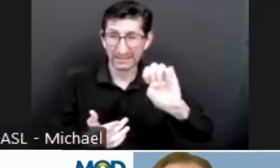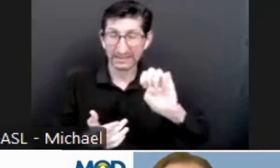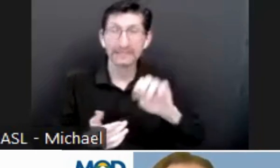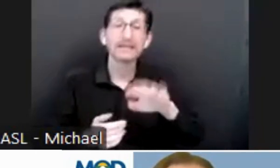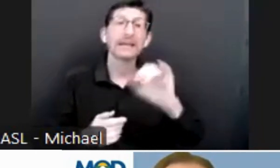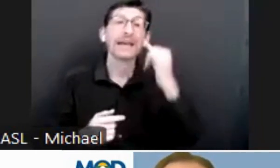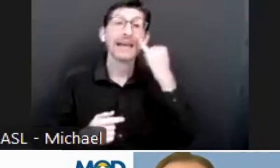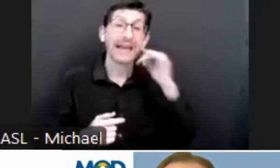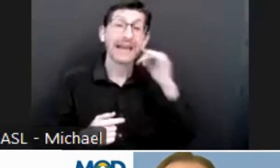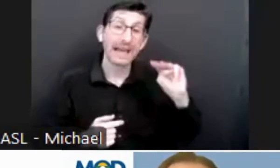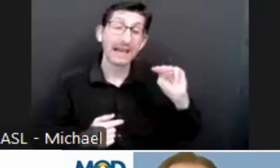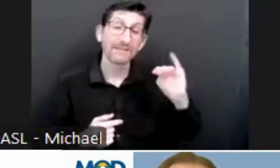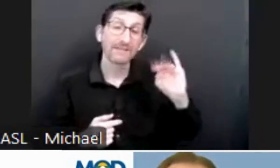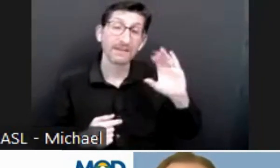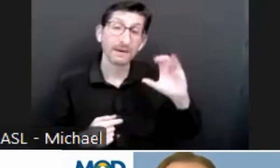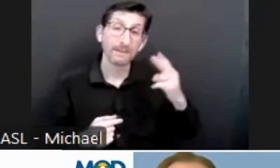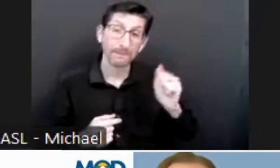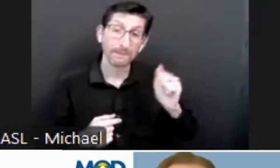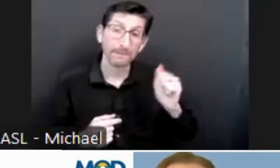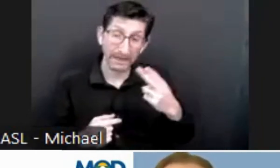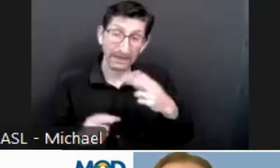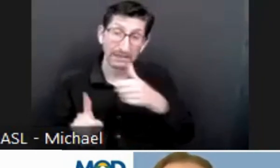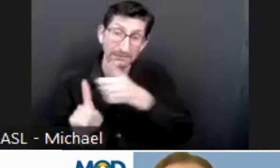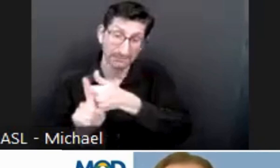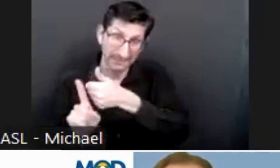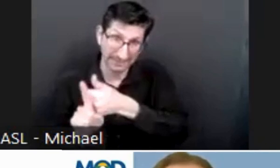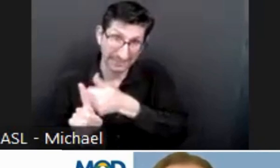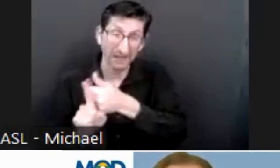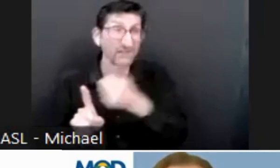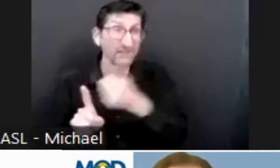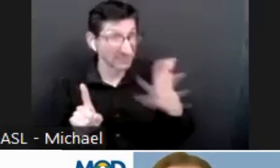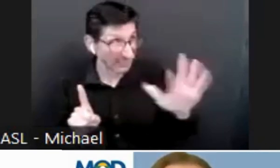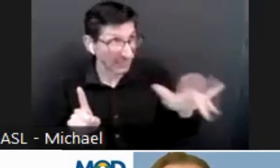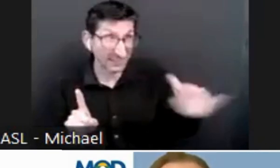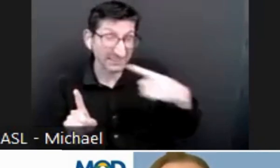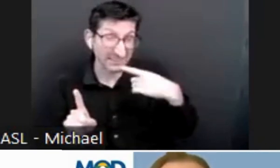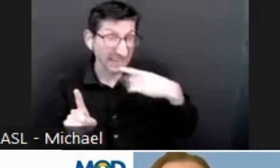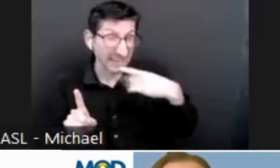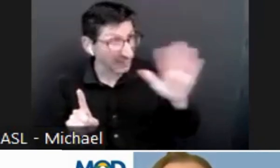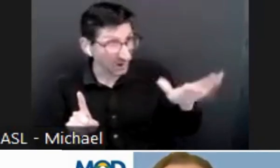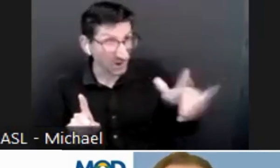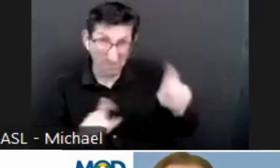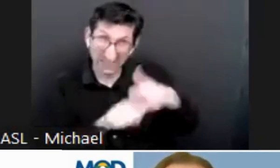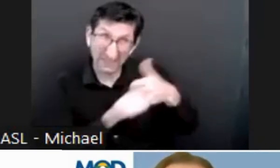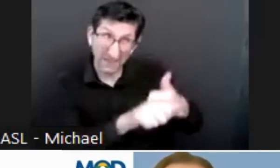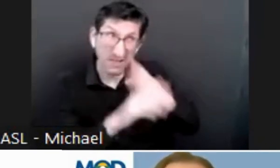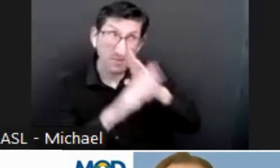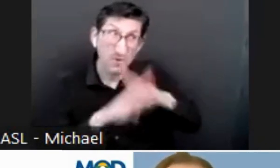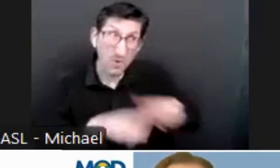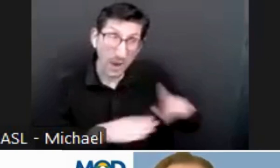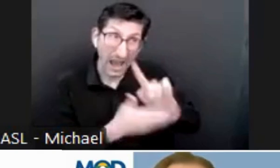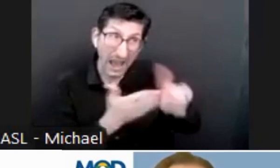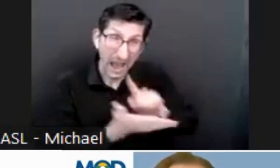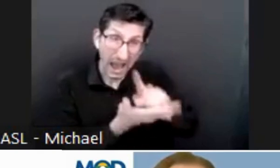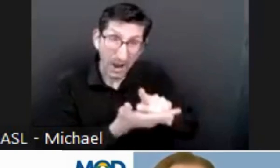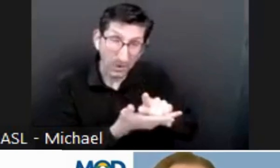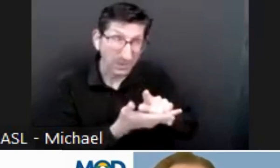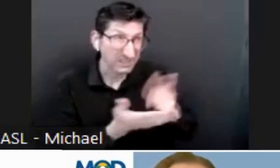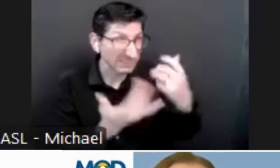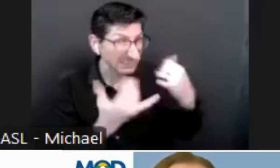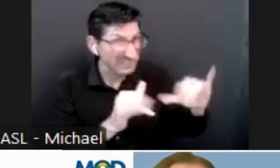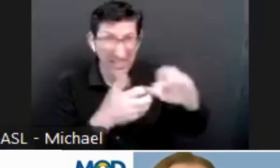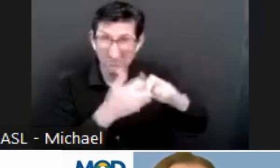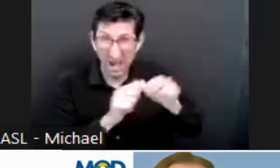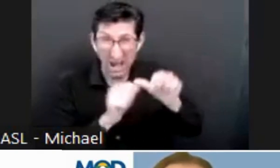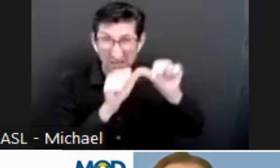difficulty after enforcing like quiet hours and those types of lease terms, then they could still make an accommodation